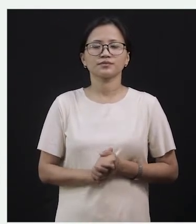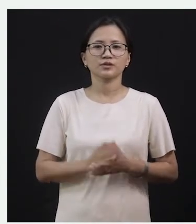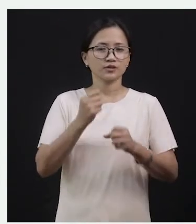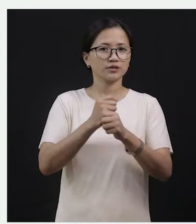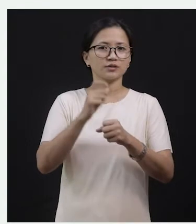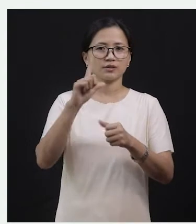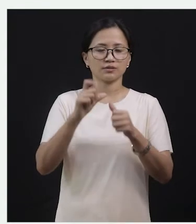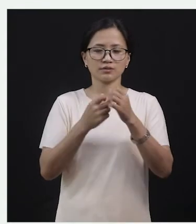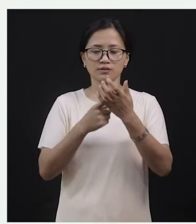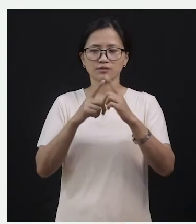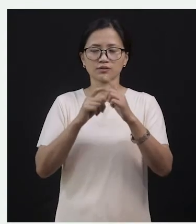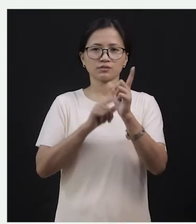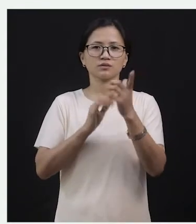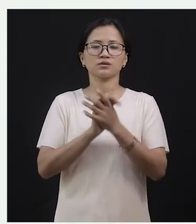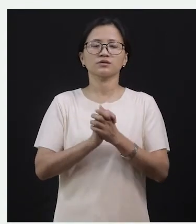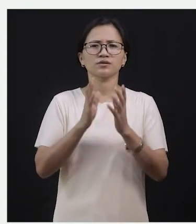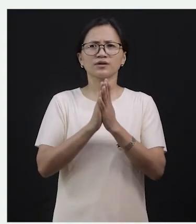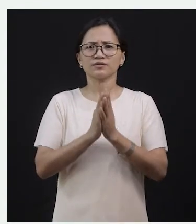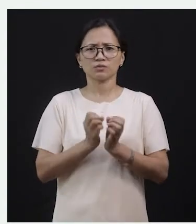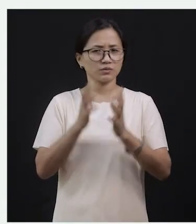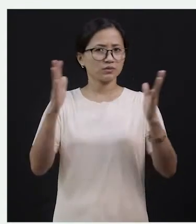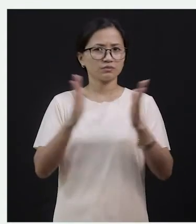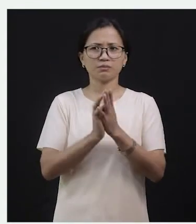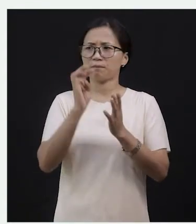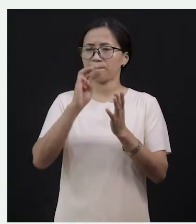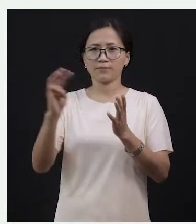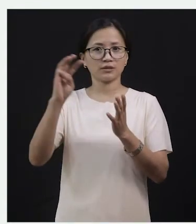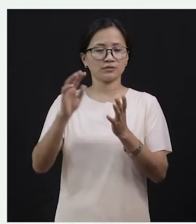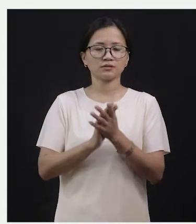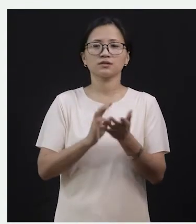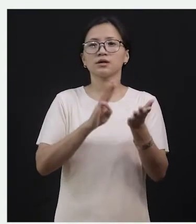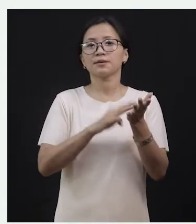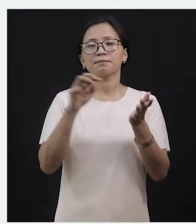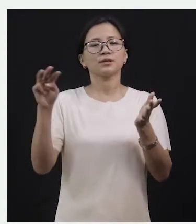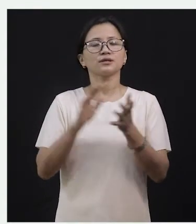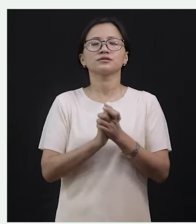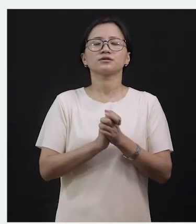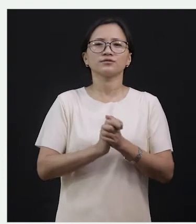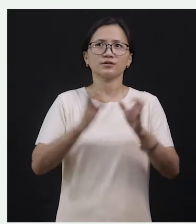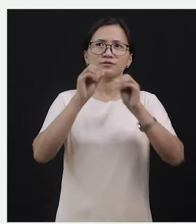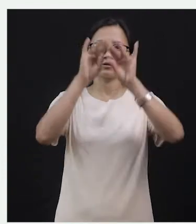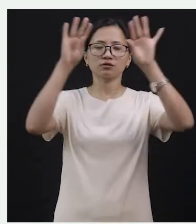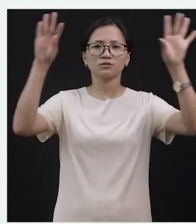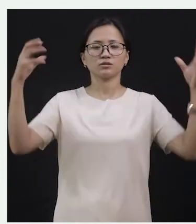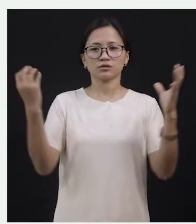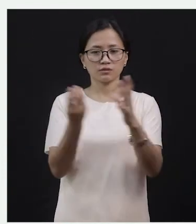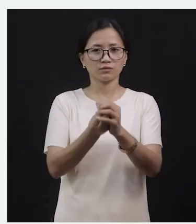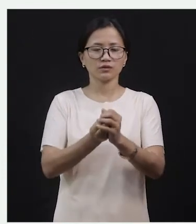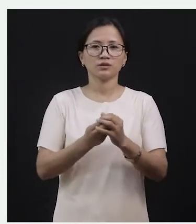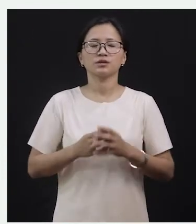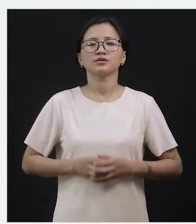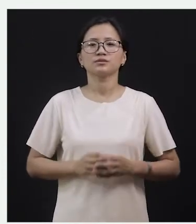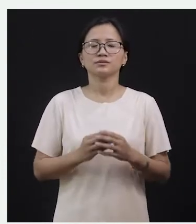Galaxies are the cluster of stars, those millions and billions of stars which are combined together, and